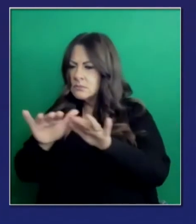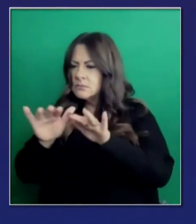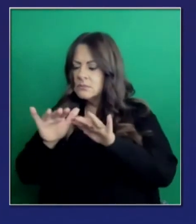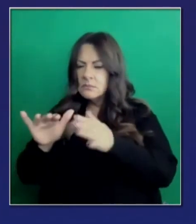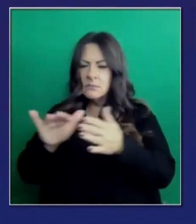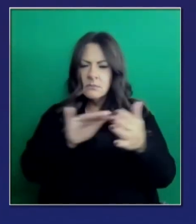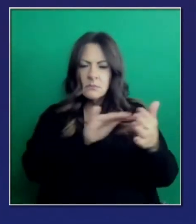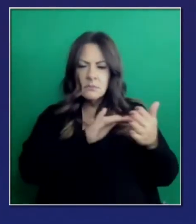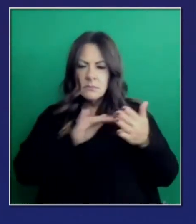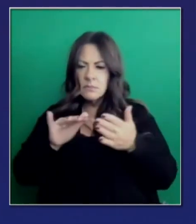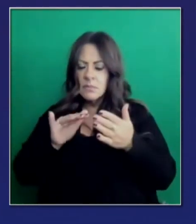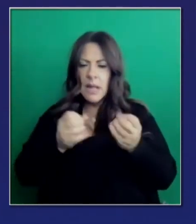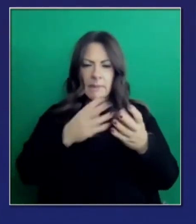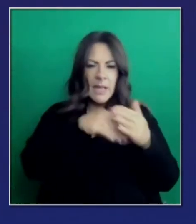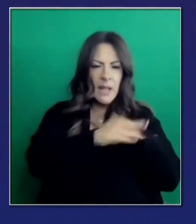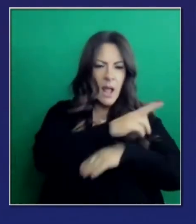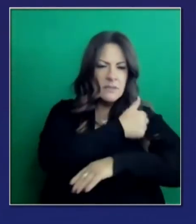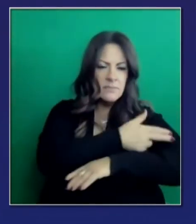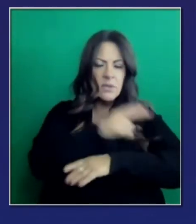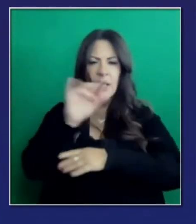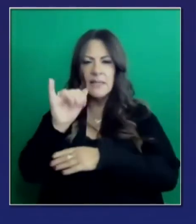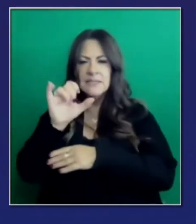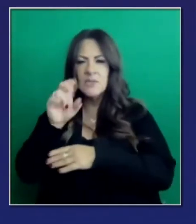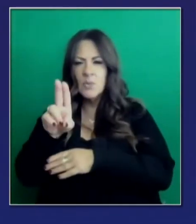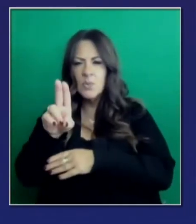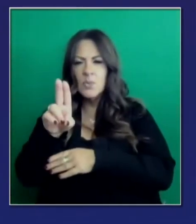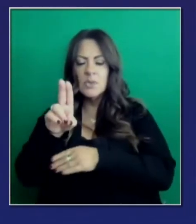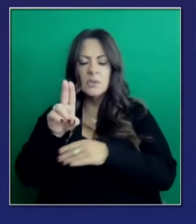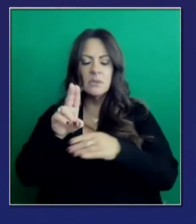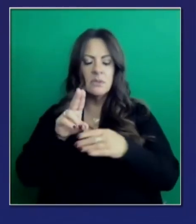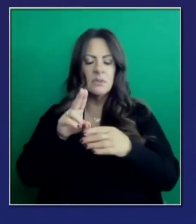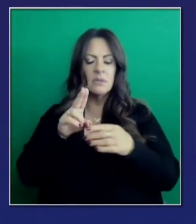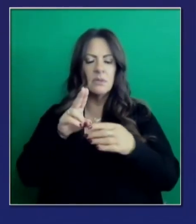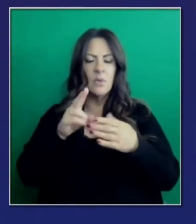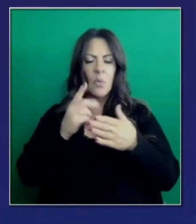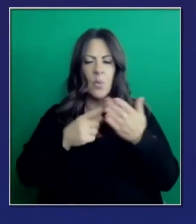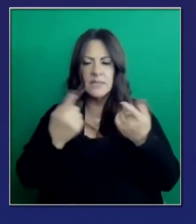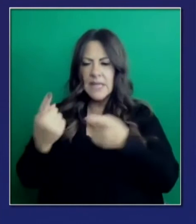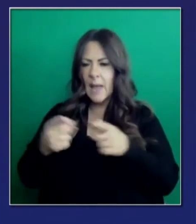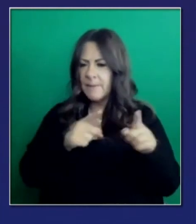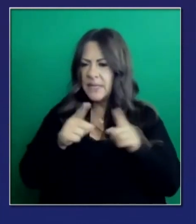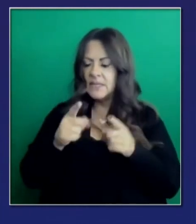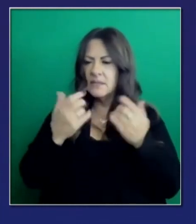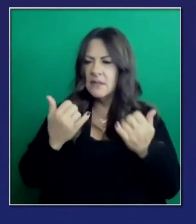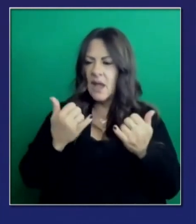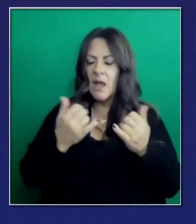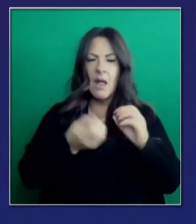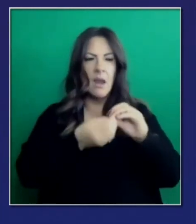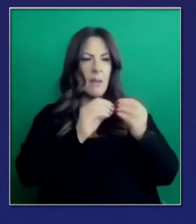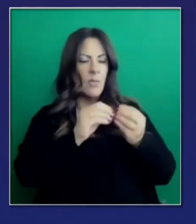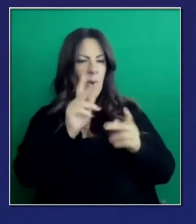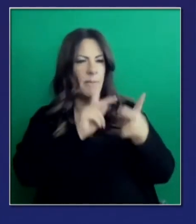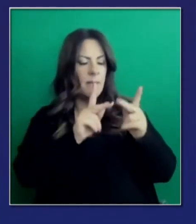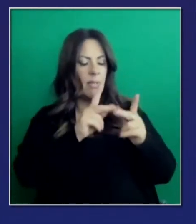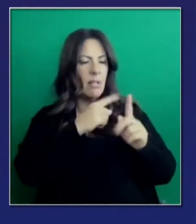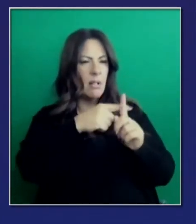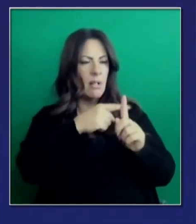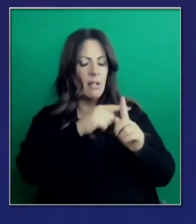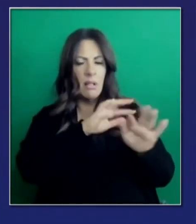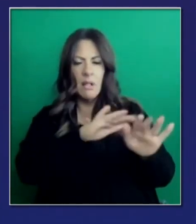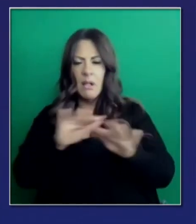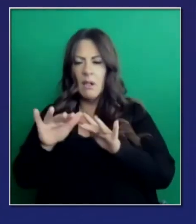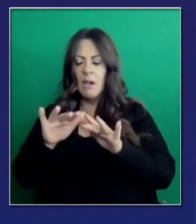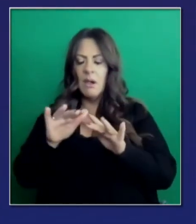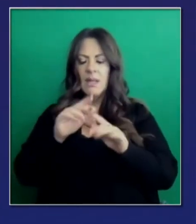but obviously looking at positivity rates, where we are in terms of the vaccination, where the R effective is, not only by county, but by